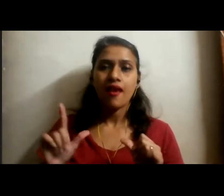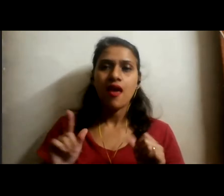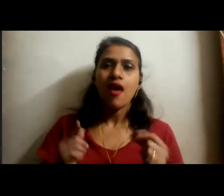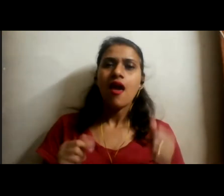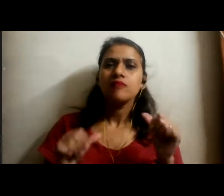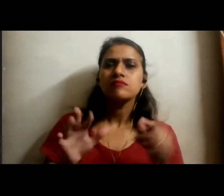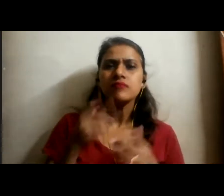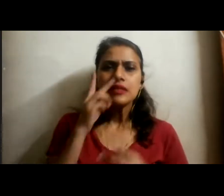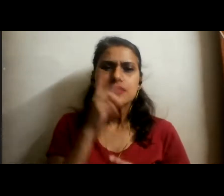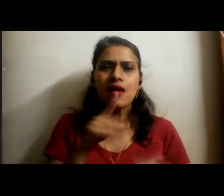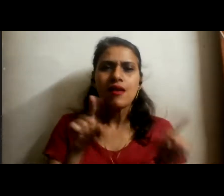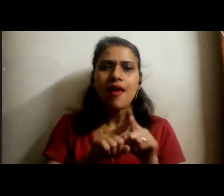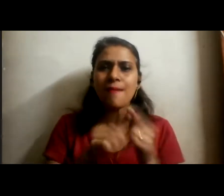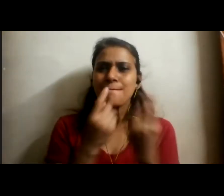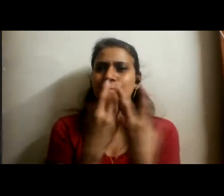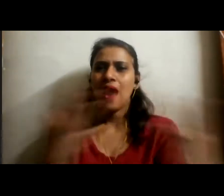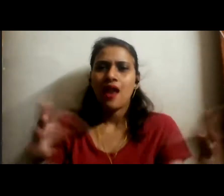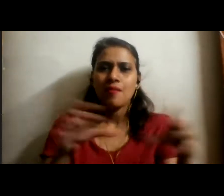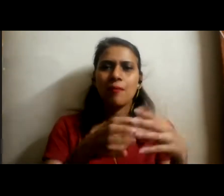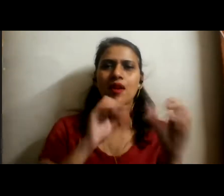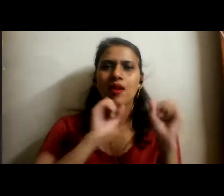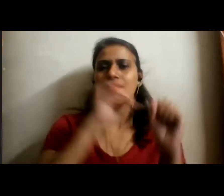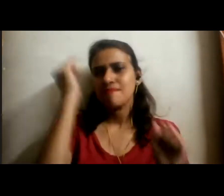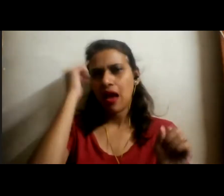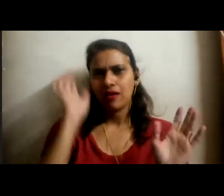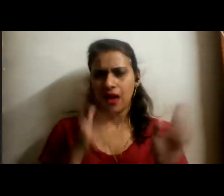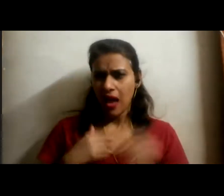of the majority findings. I hope this is